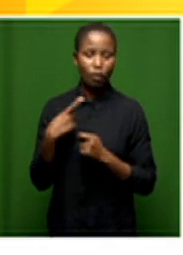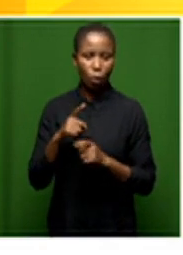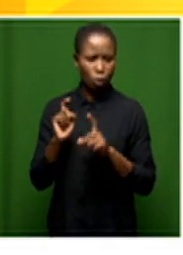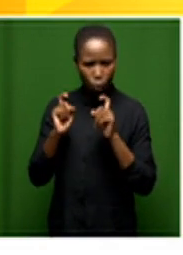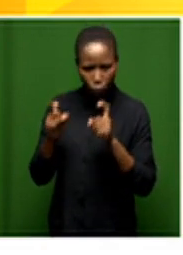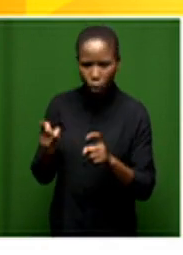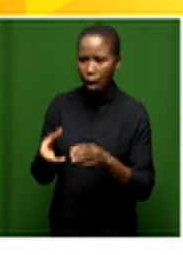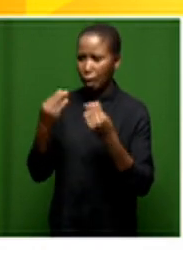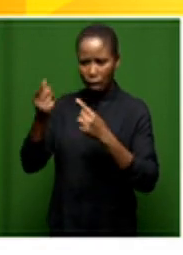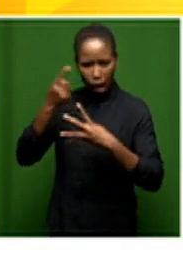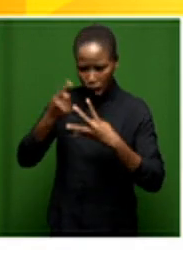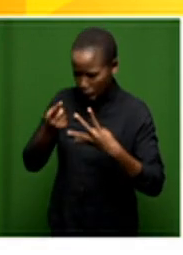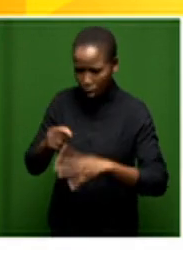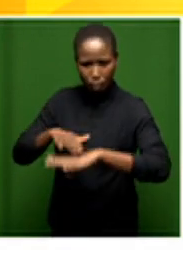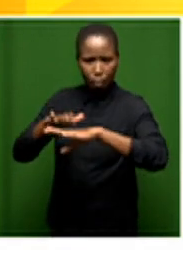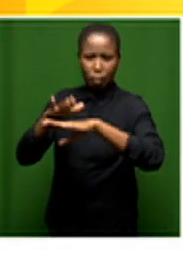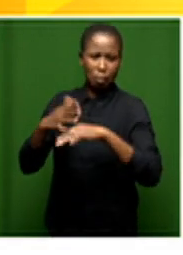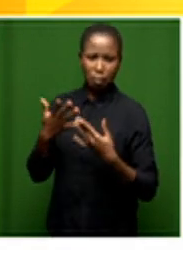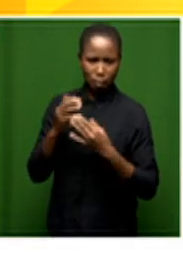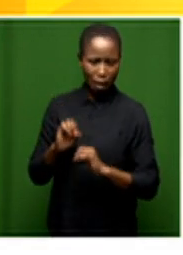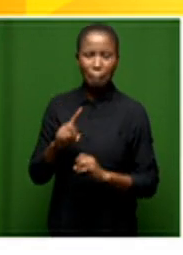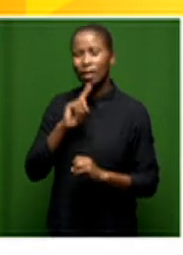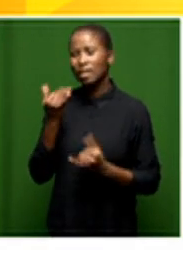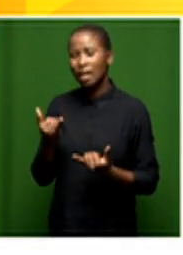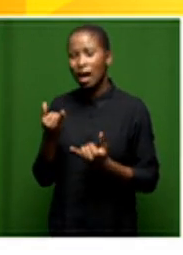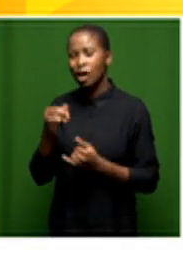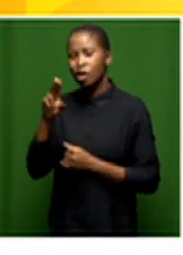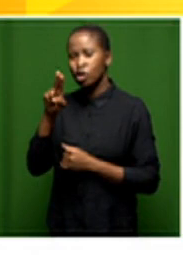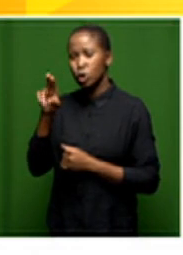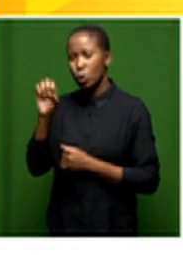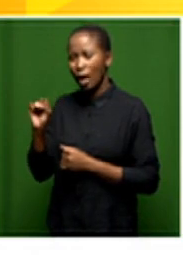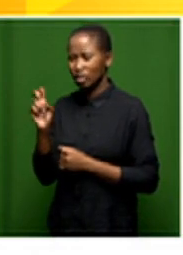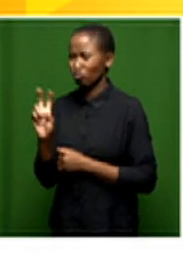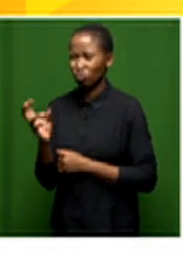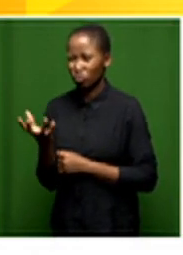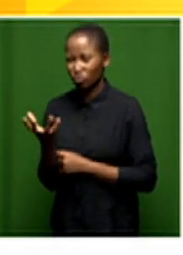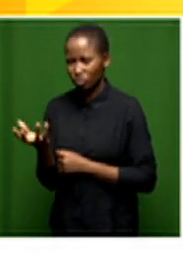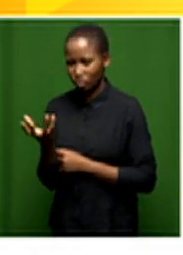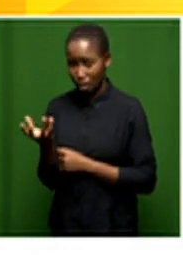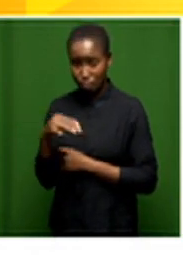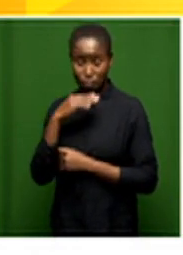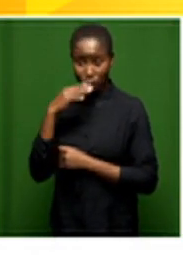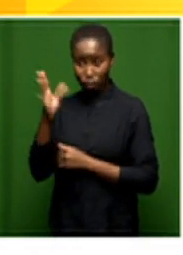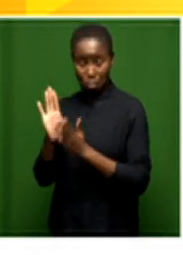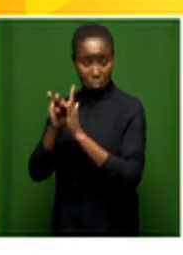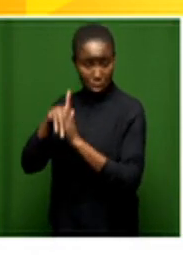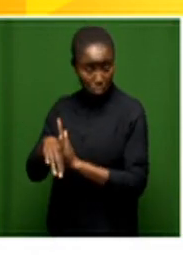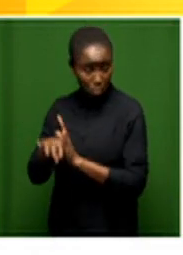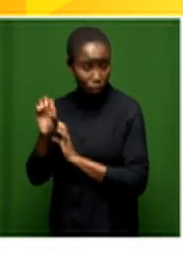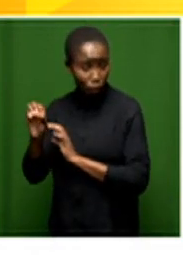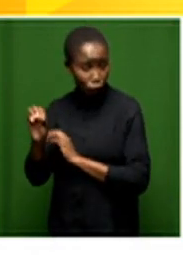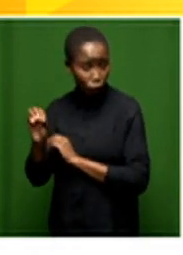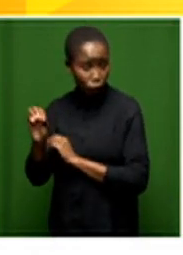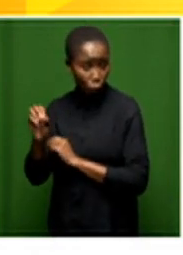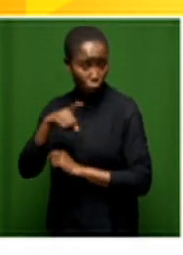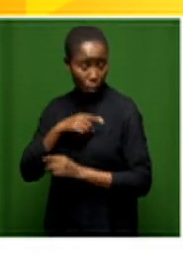and counting and knowing. But what are we looking like in the US in terms of the infection rate? Has there been a dramatic drop since the vaccines